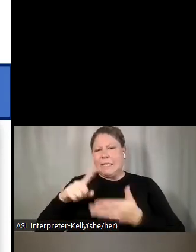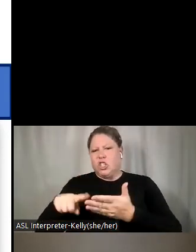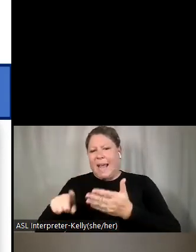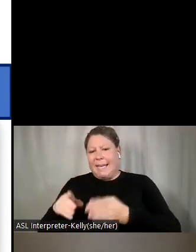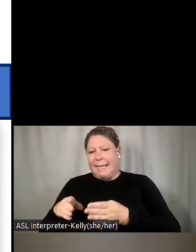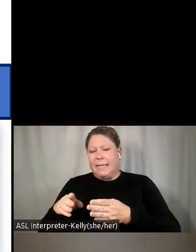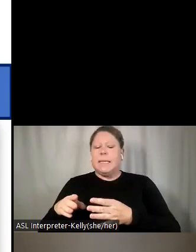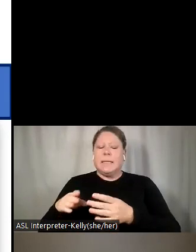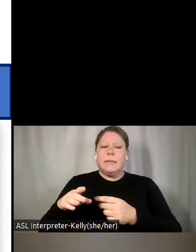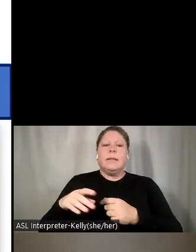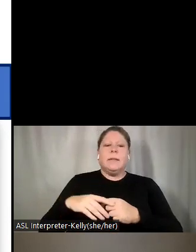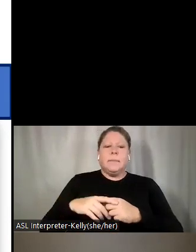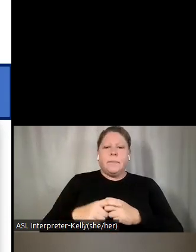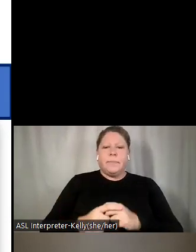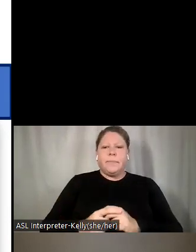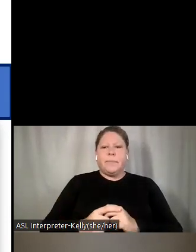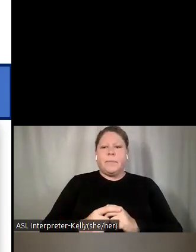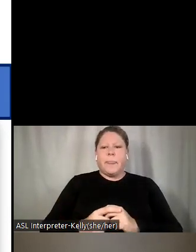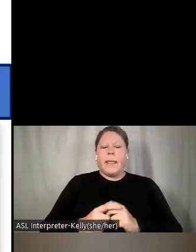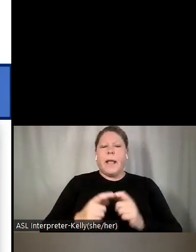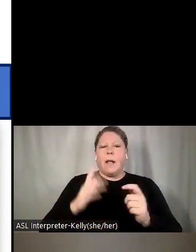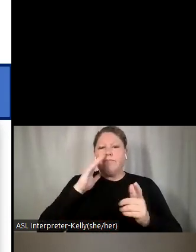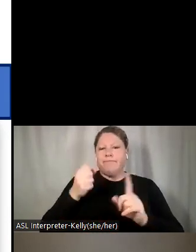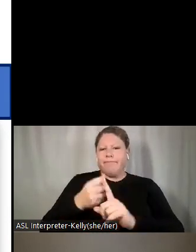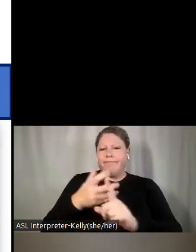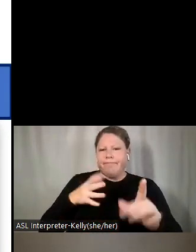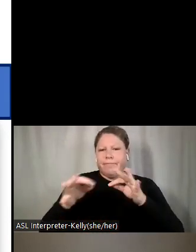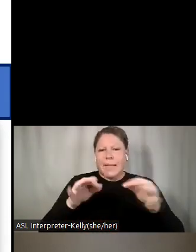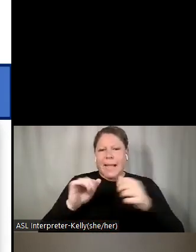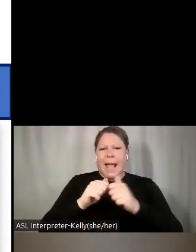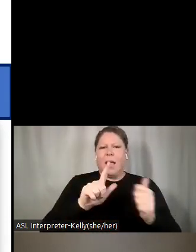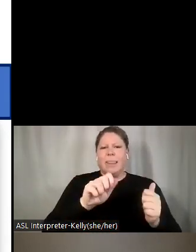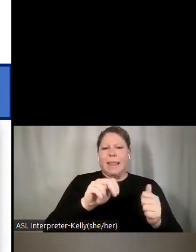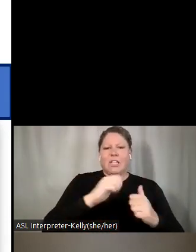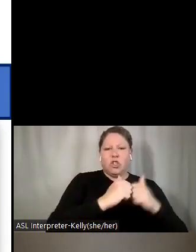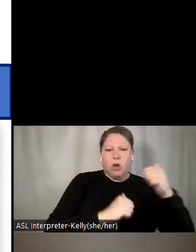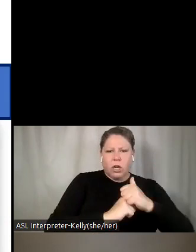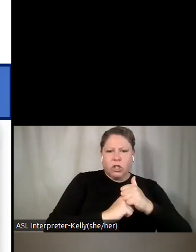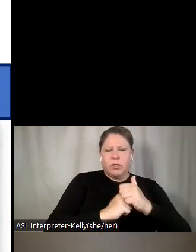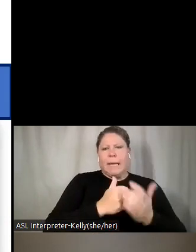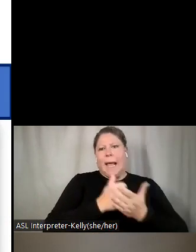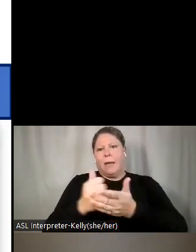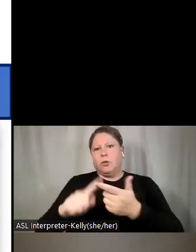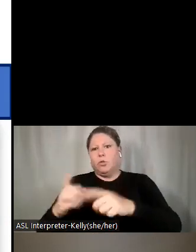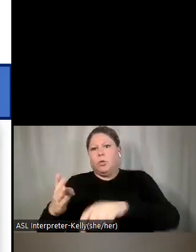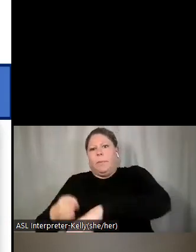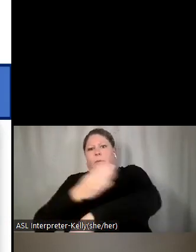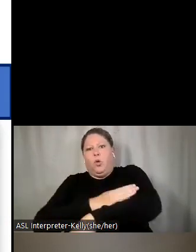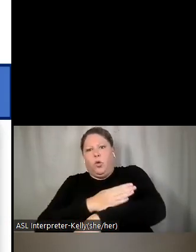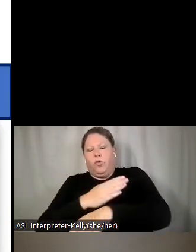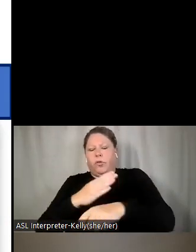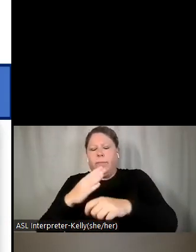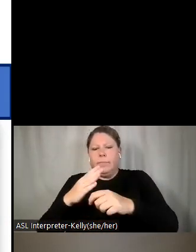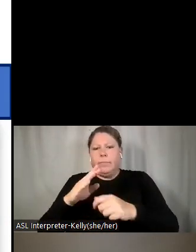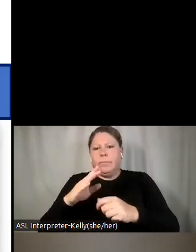We're also going to call out how these lean structures interface with improving health equity for Californians with this improvement work as